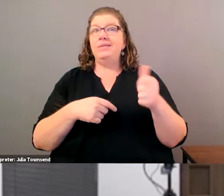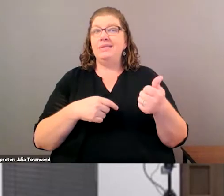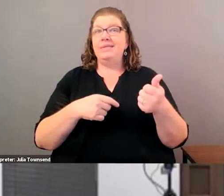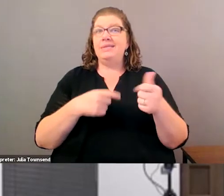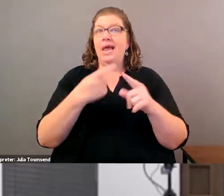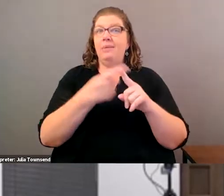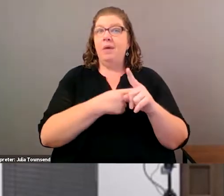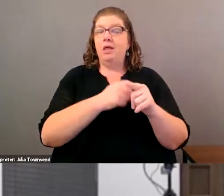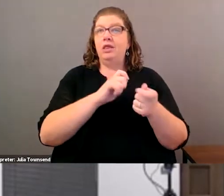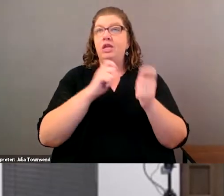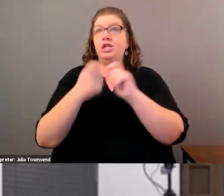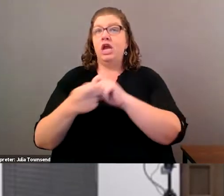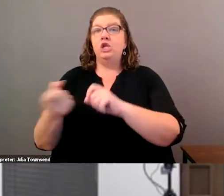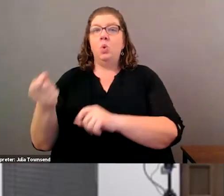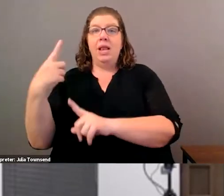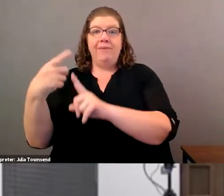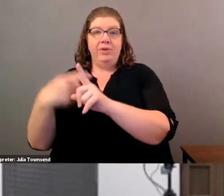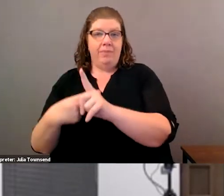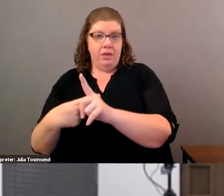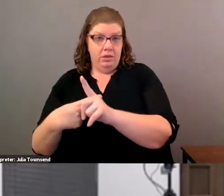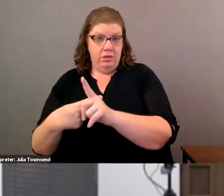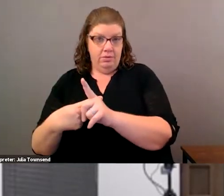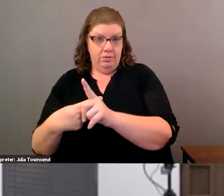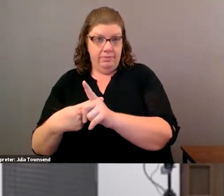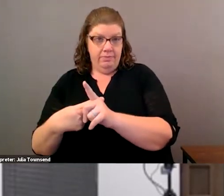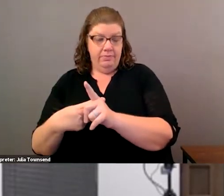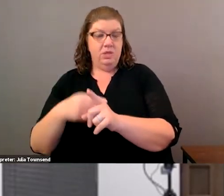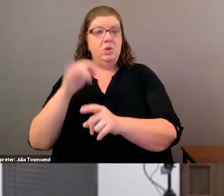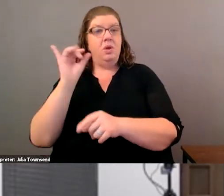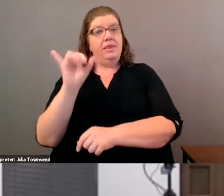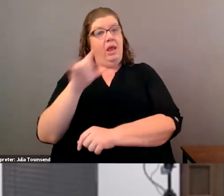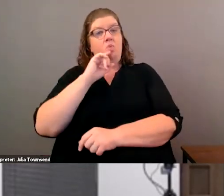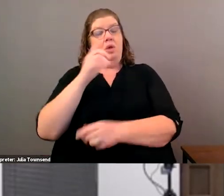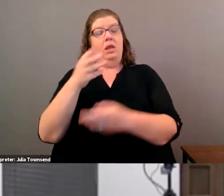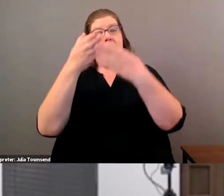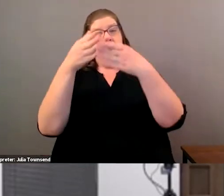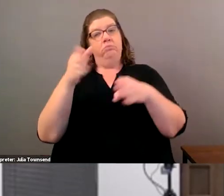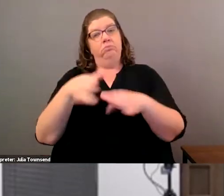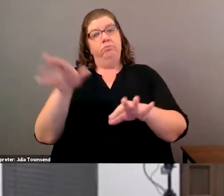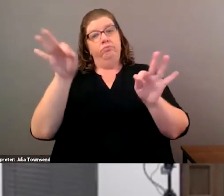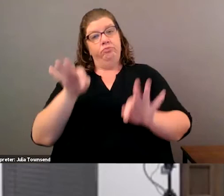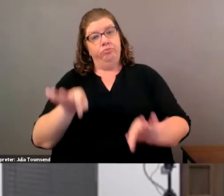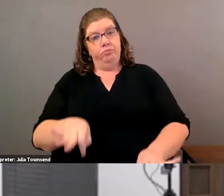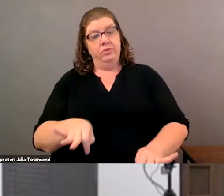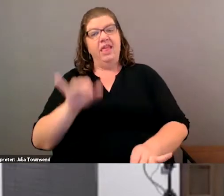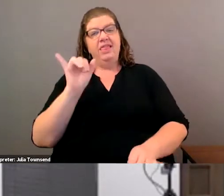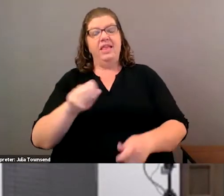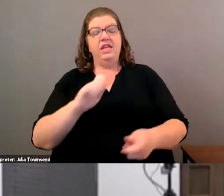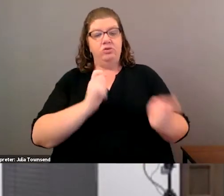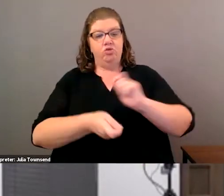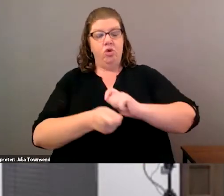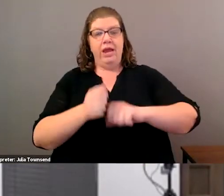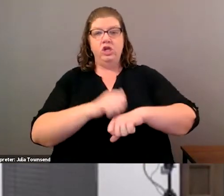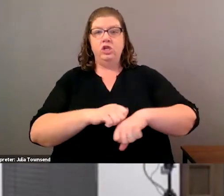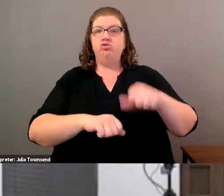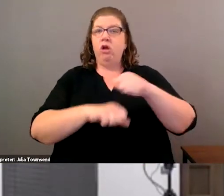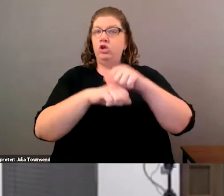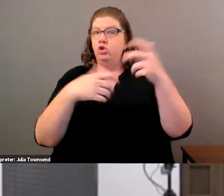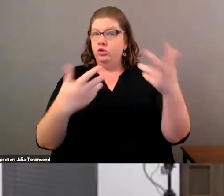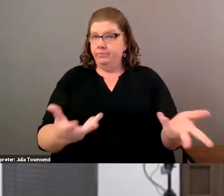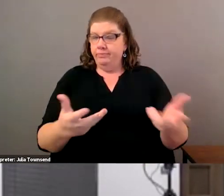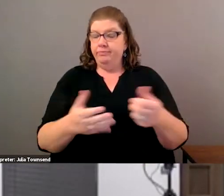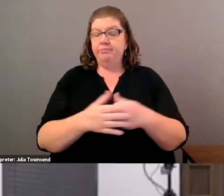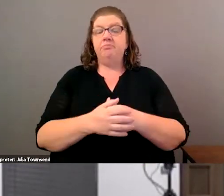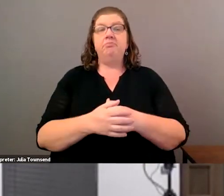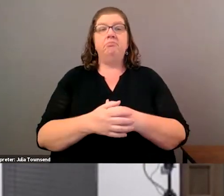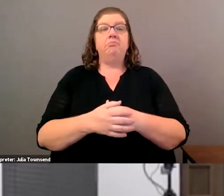to 11-month position. So that really is a breakdown of what this restructure is. And I'll be happy